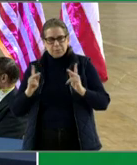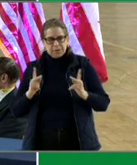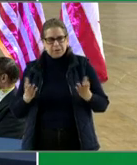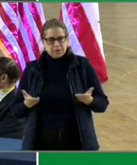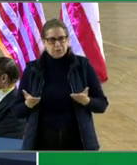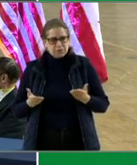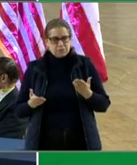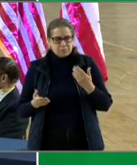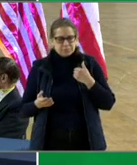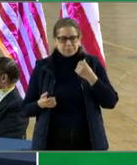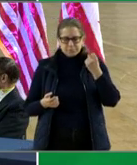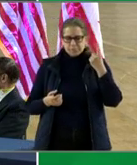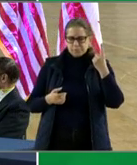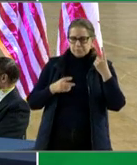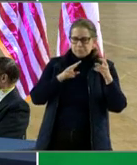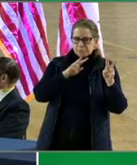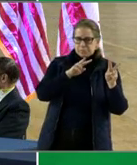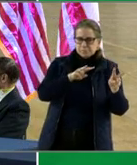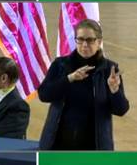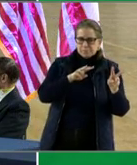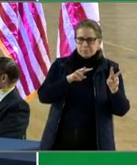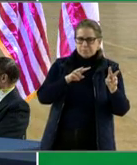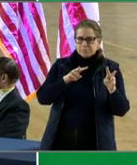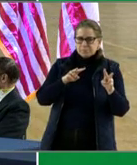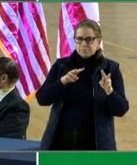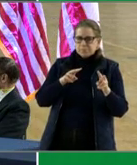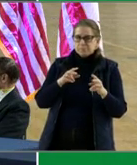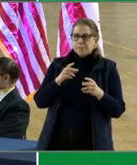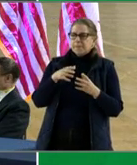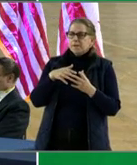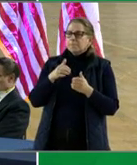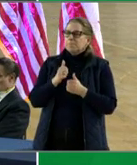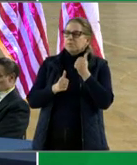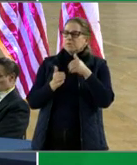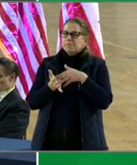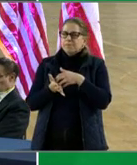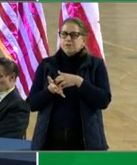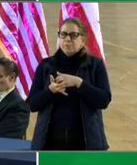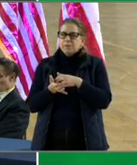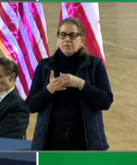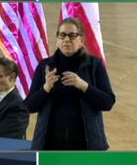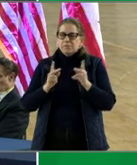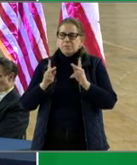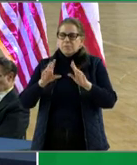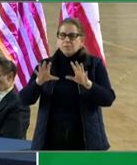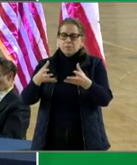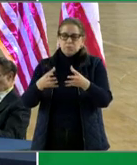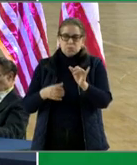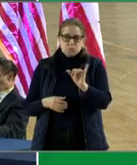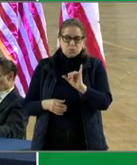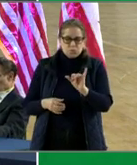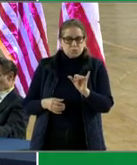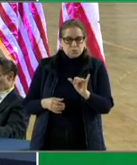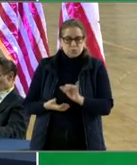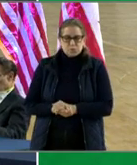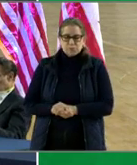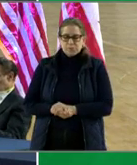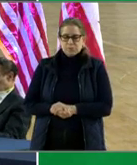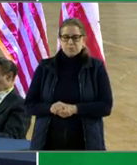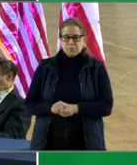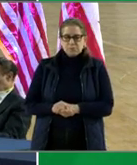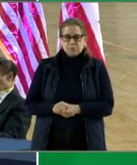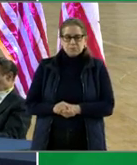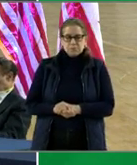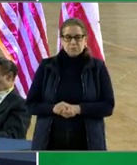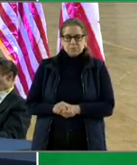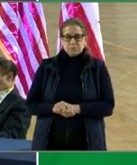have been very focused on our vulnerable populations in the city. We have a pretty low